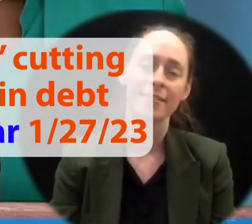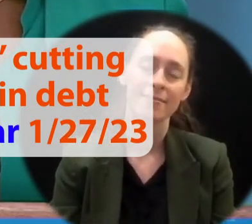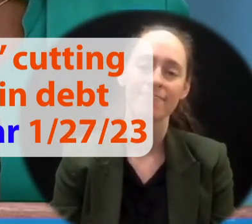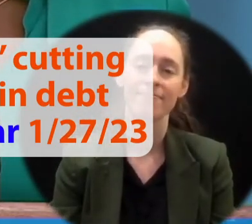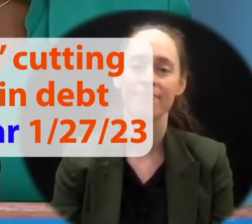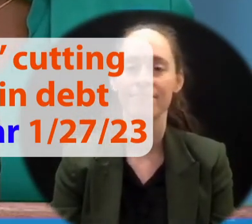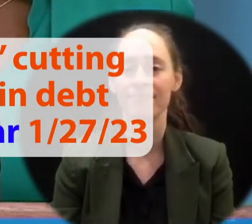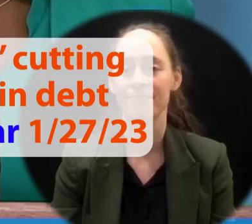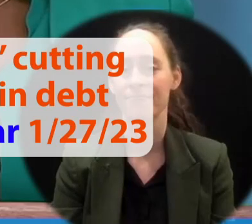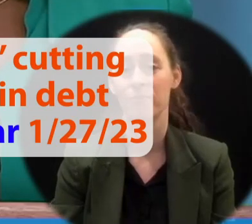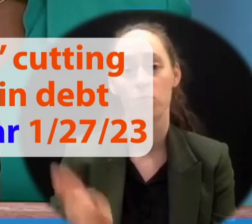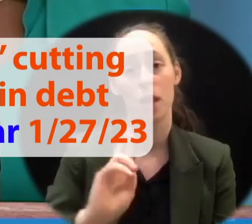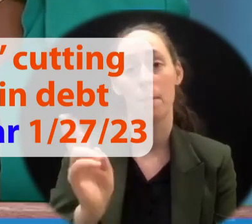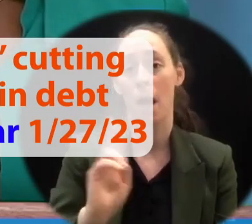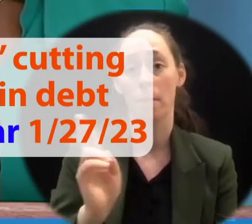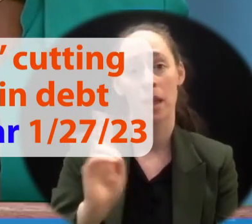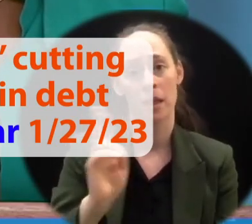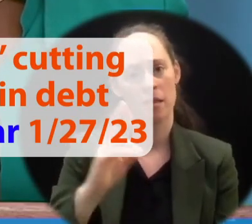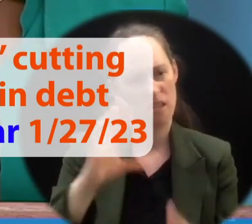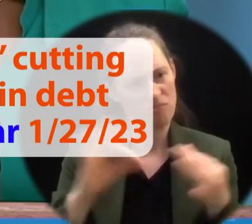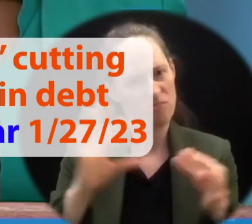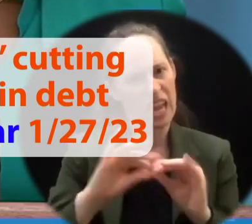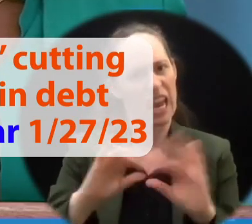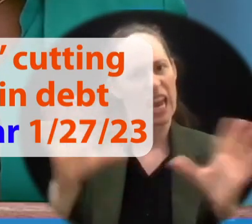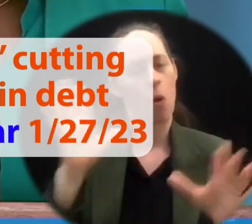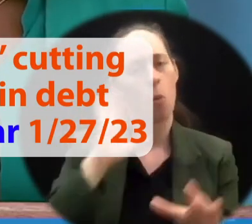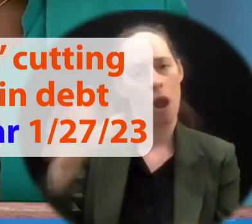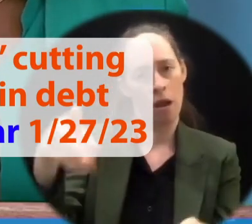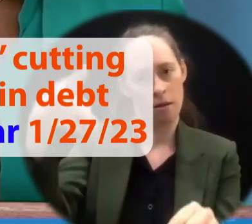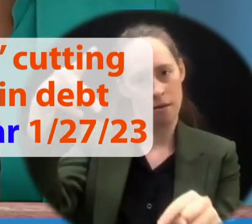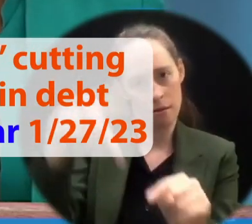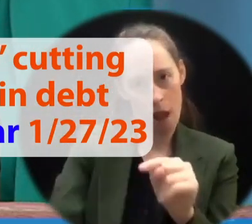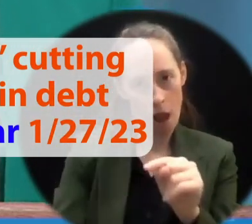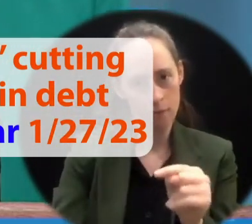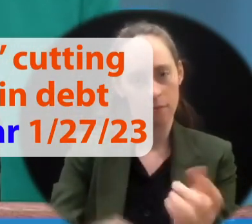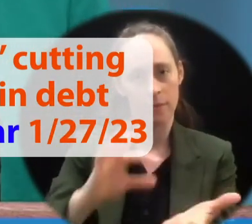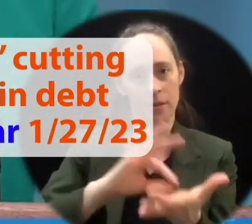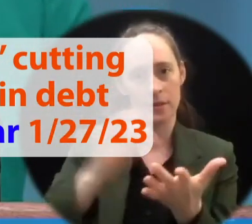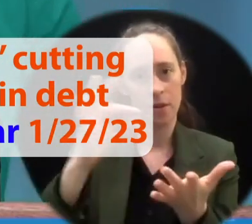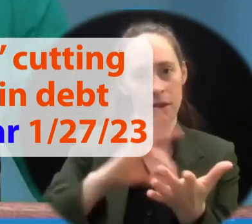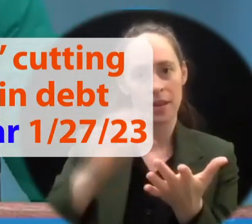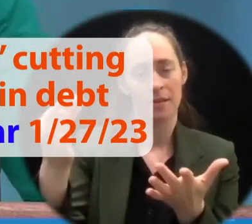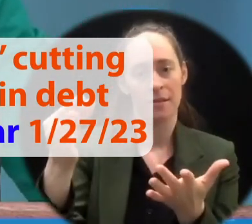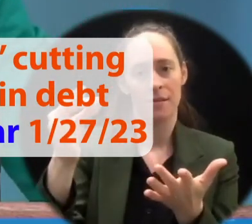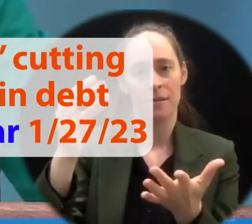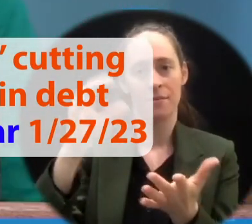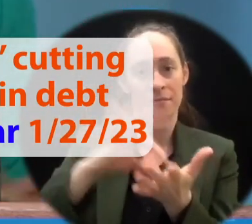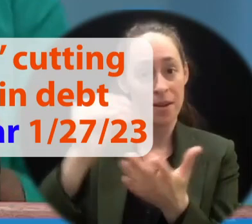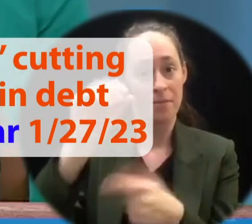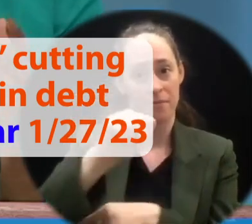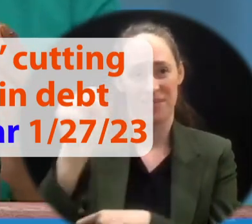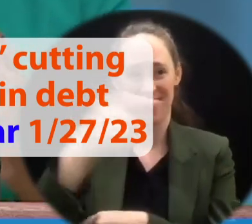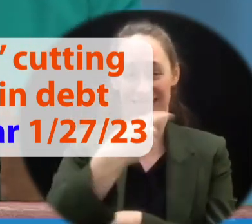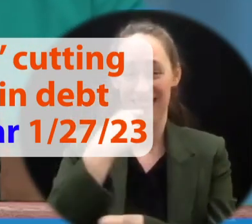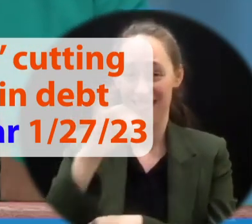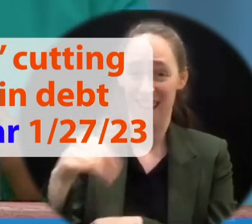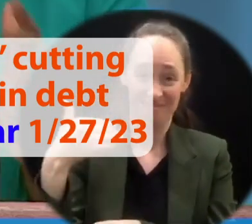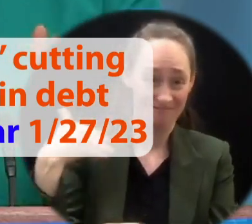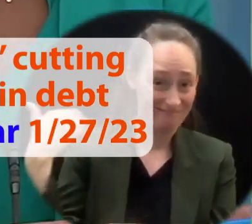been saying that they're planning to cut Social Security and Medicare. This is what Republicans have been saying for